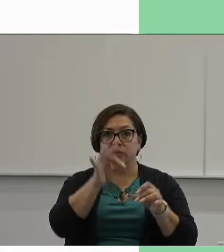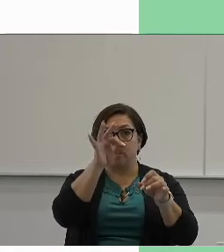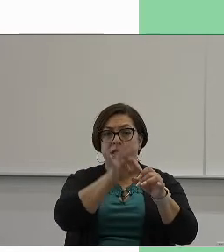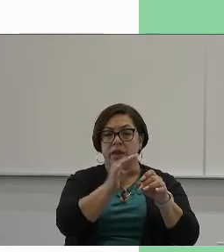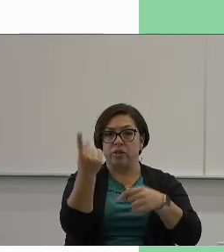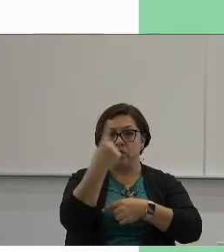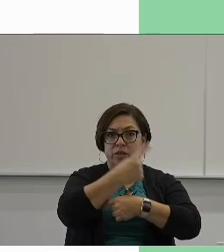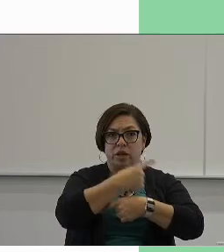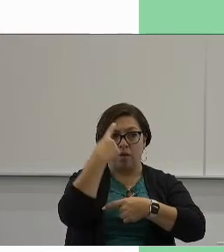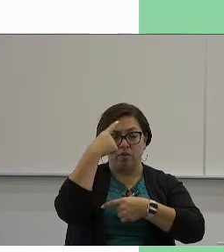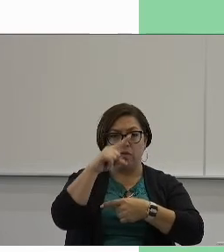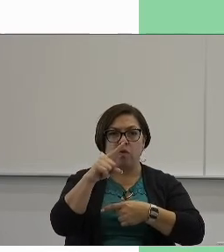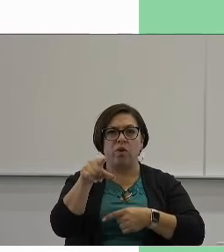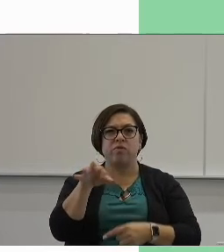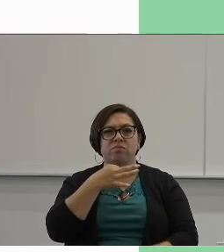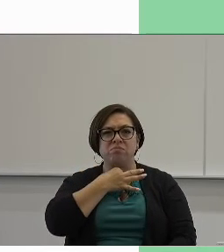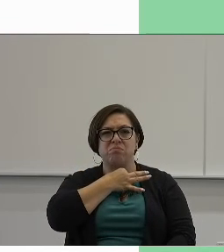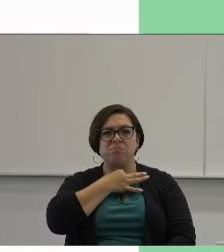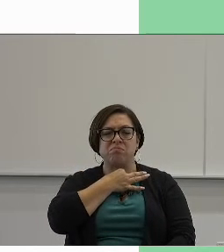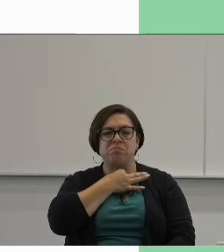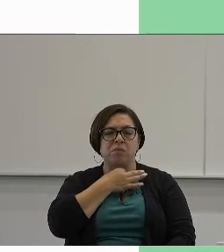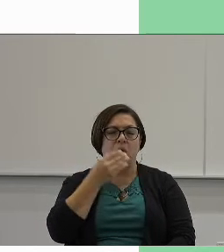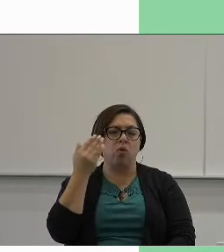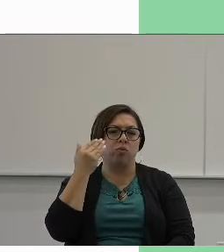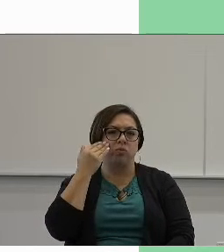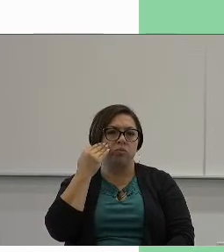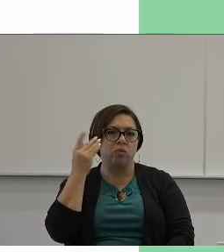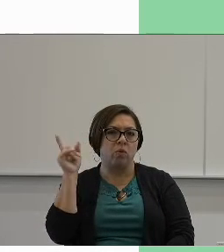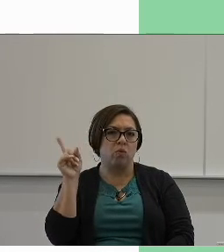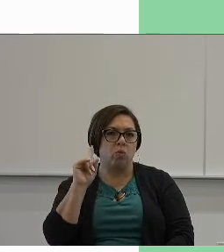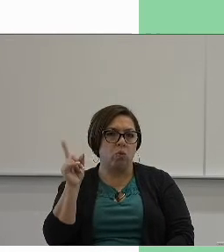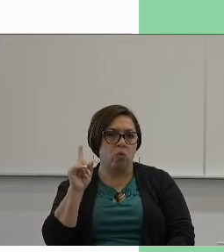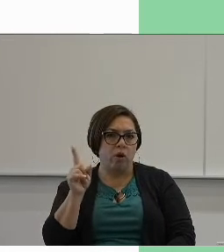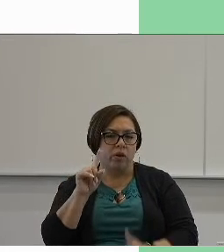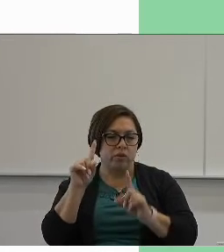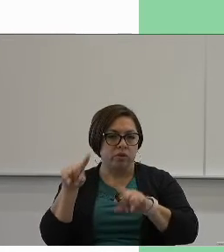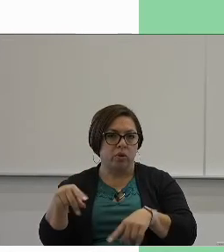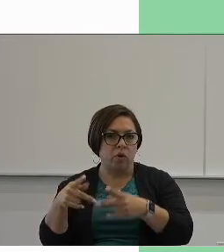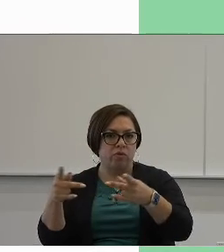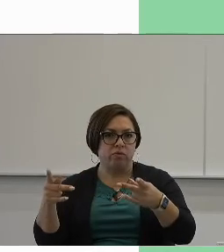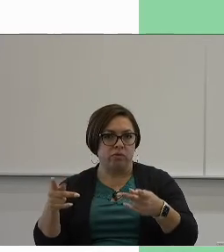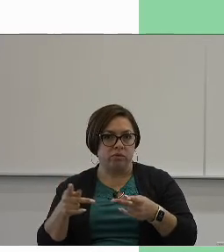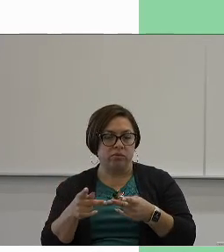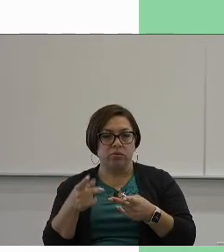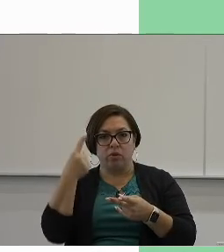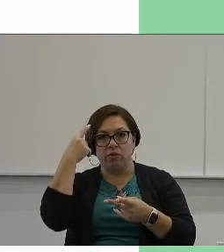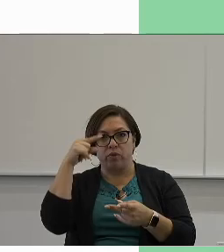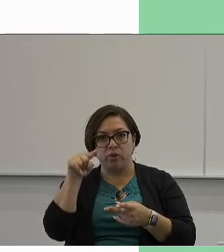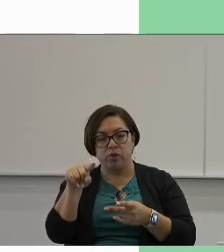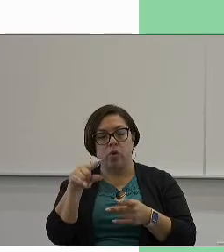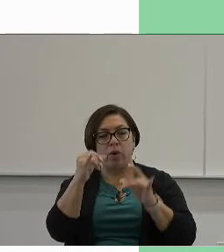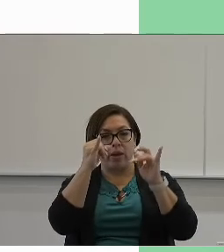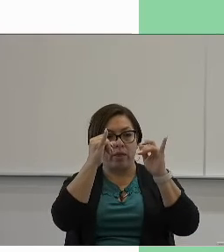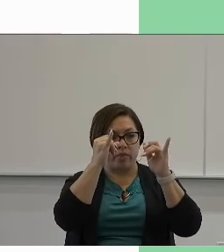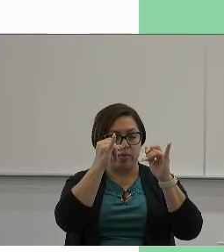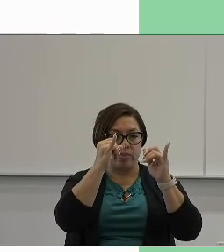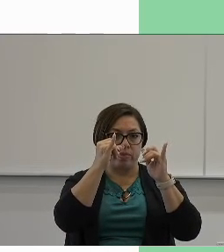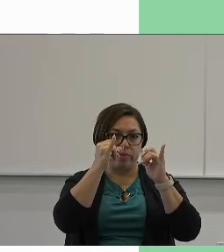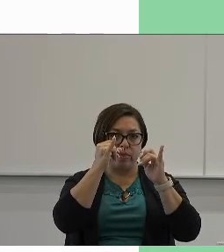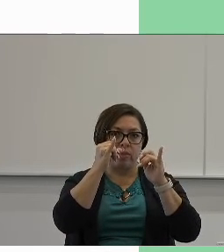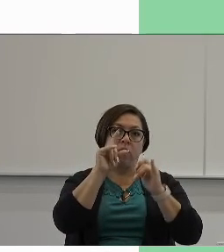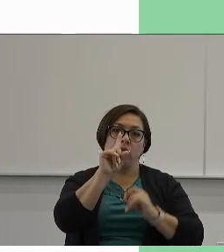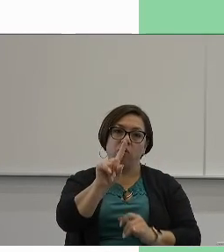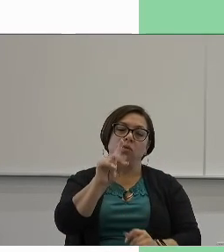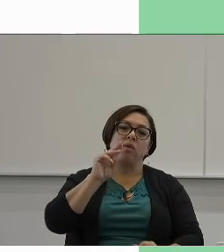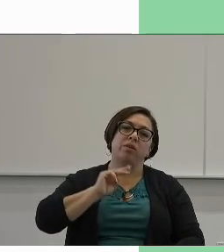for anyone who is curious about which election precincts under the proposed plans fit into the individual trustee districts, that information